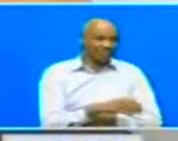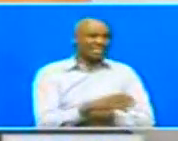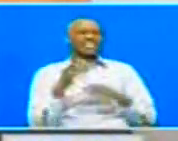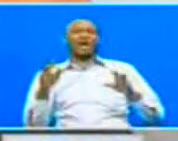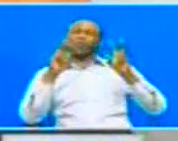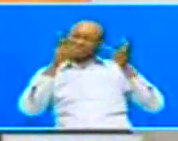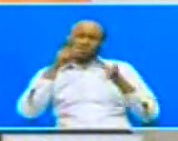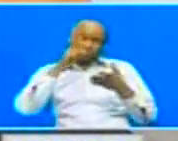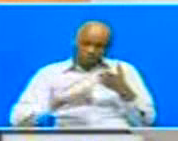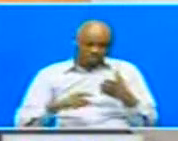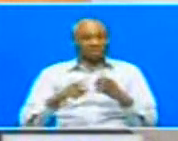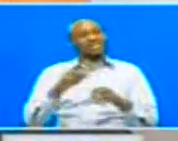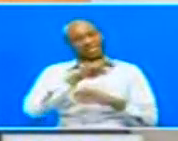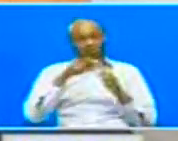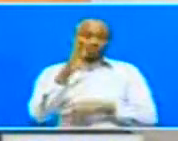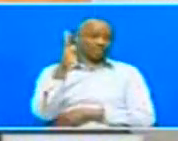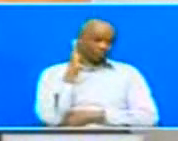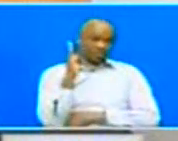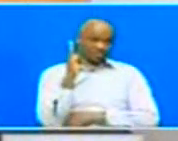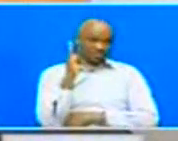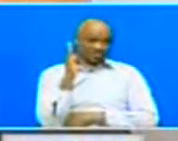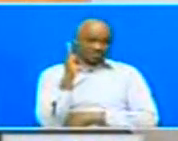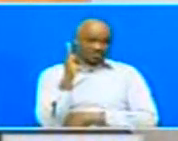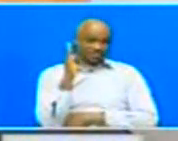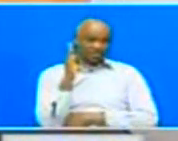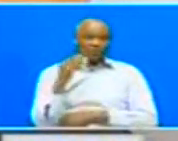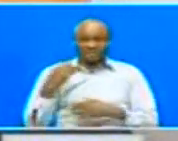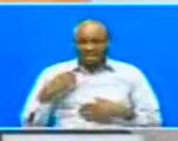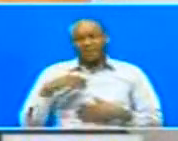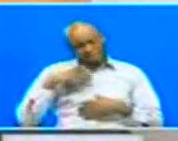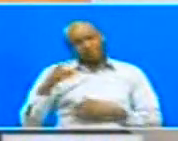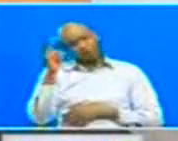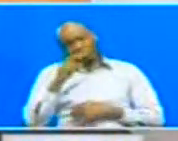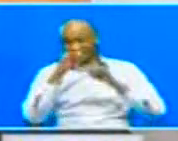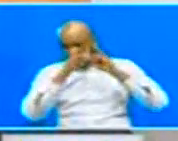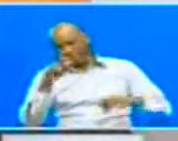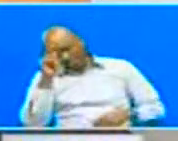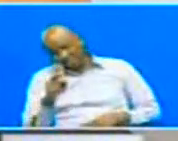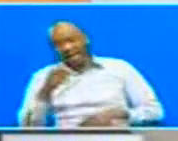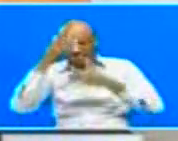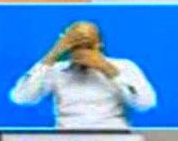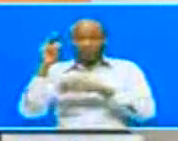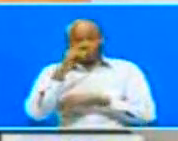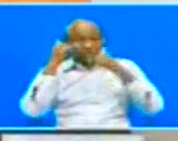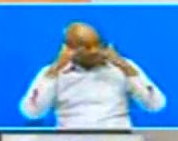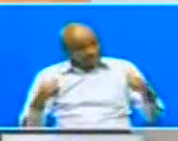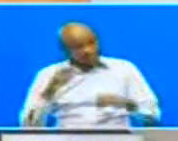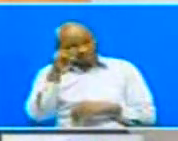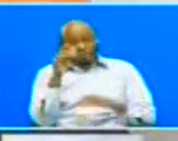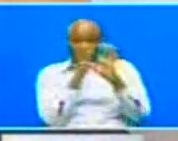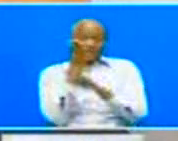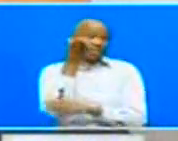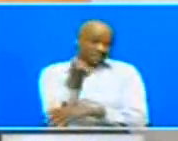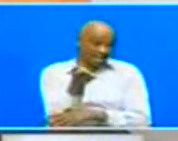The issue at hand was an issue of national security. The issue at hand was the issue of the camps being used by Al-Shabaab operatives as safe